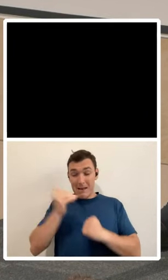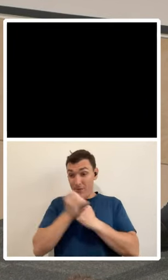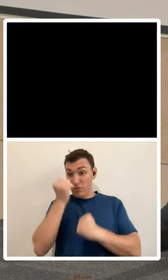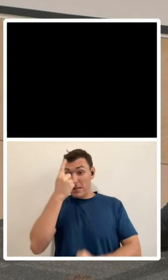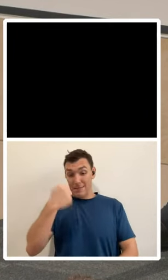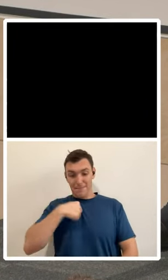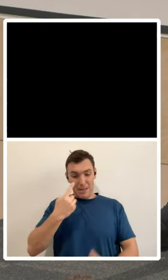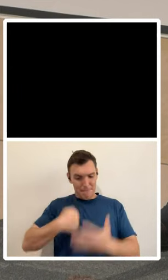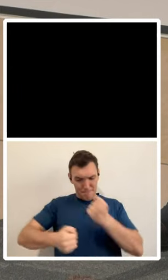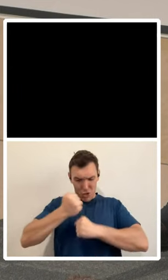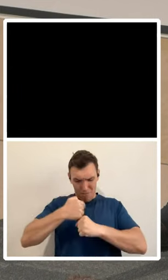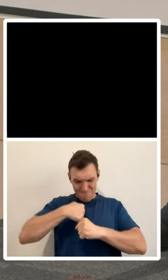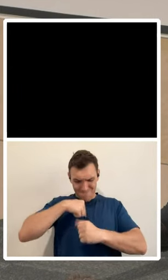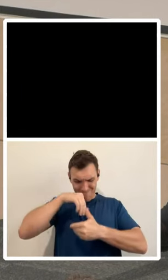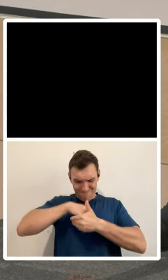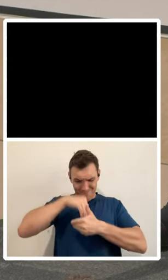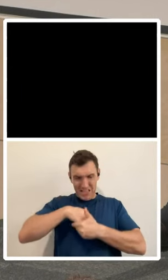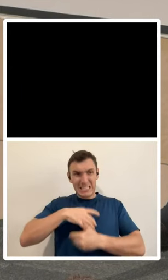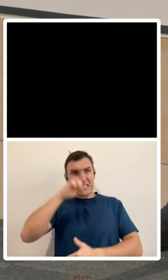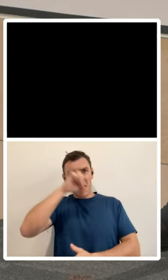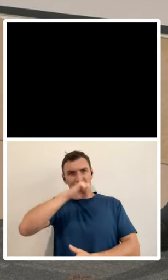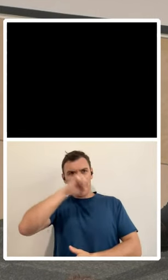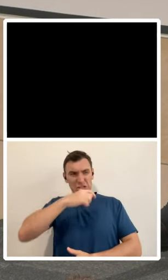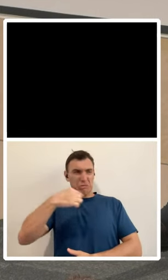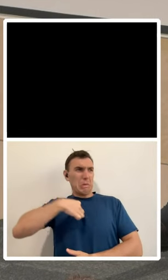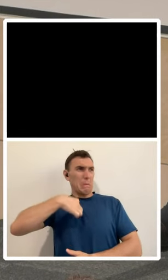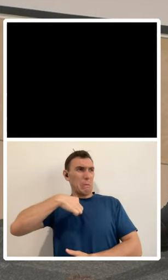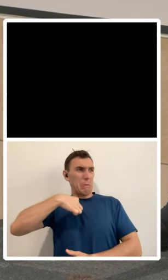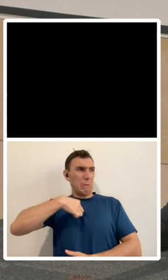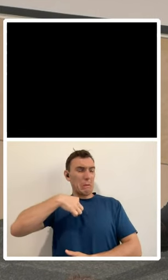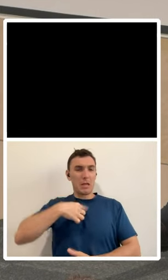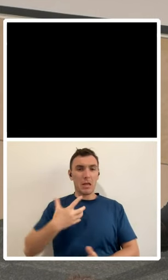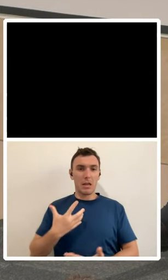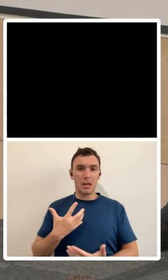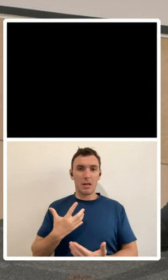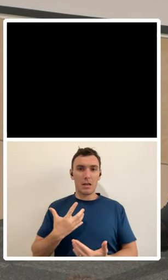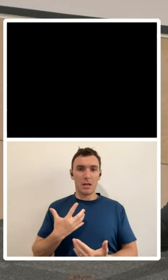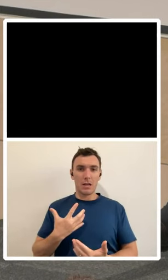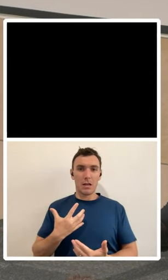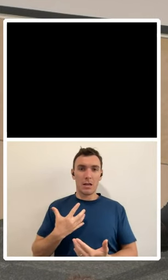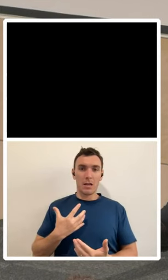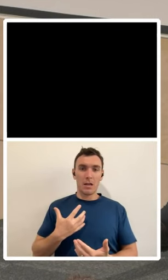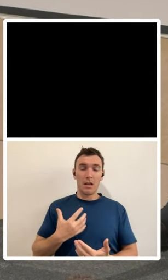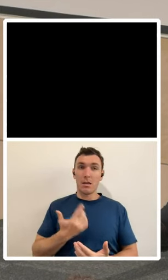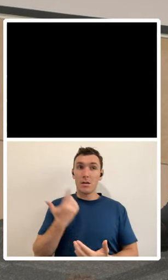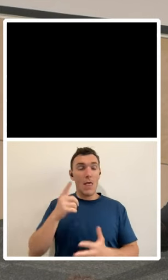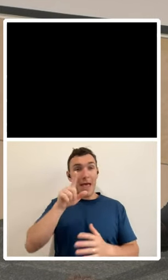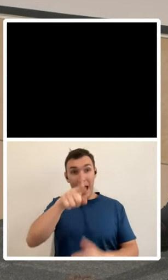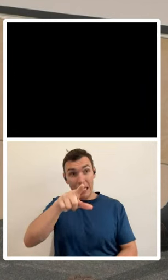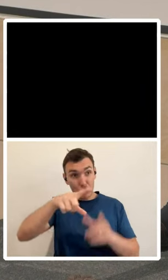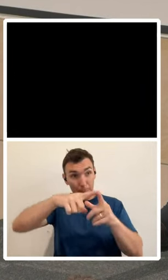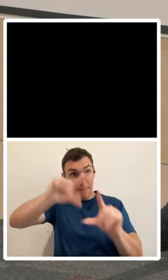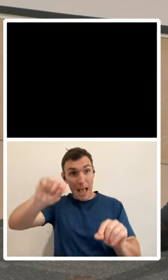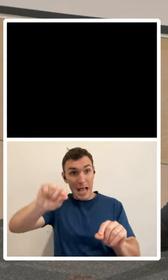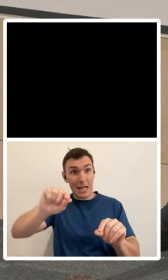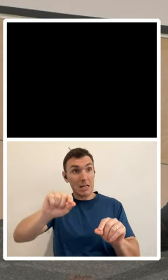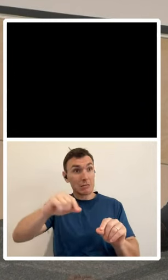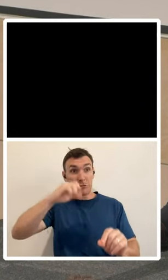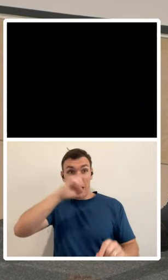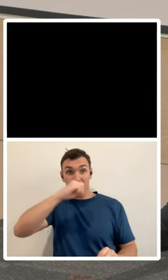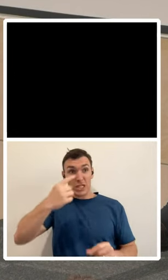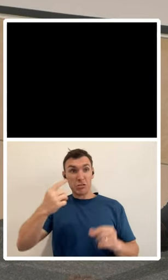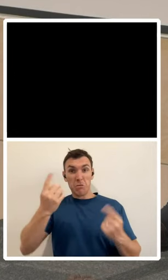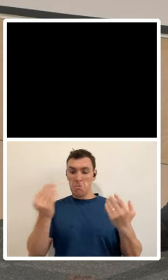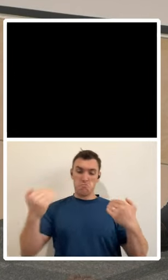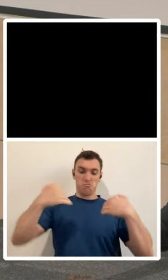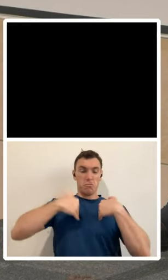reason, you know what I mean? And people are just obsessed with other people and making sure other people are okay. And it gave me a bit of time to